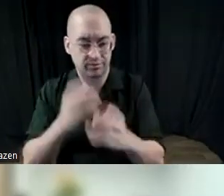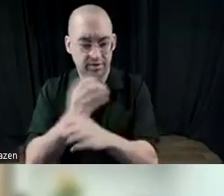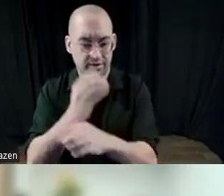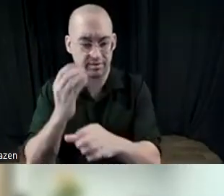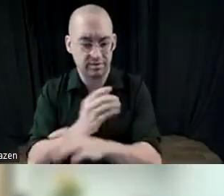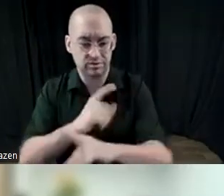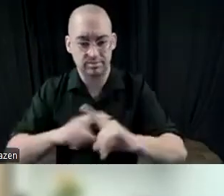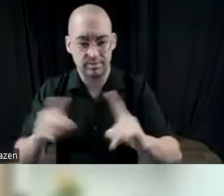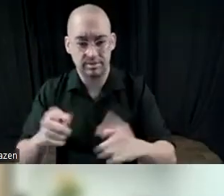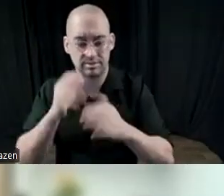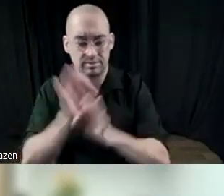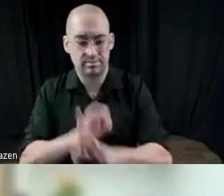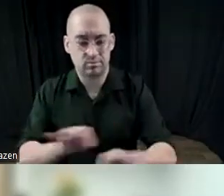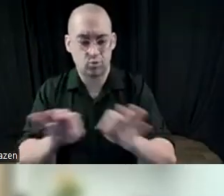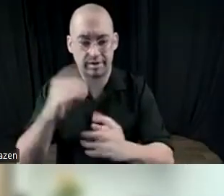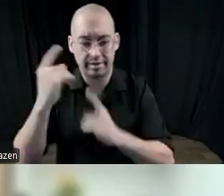it's important, I think.